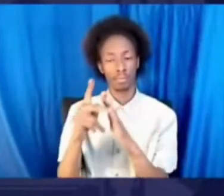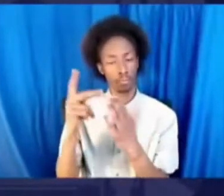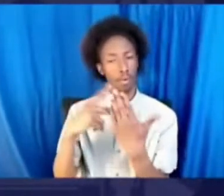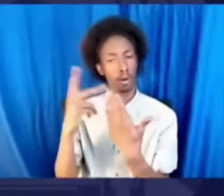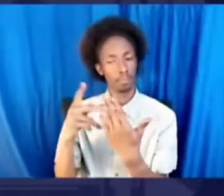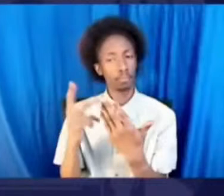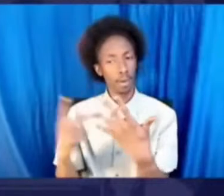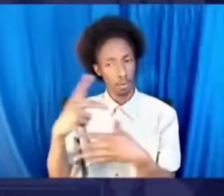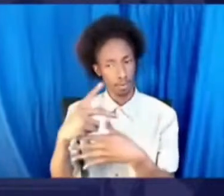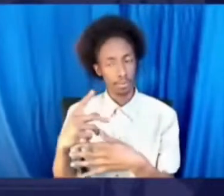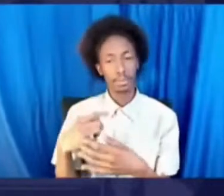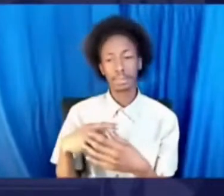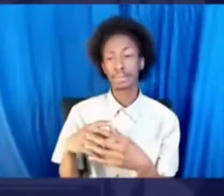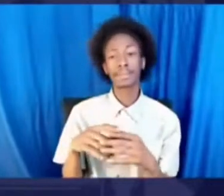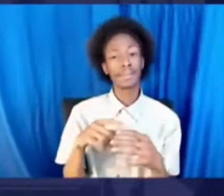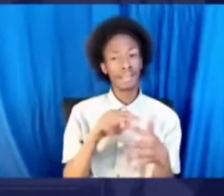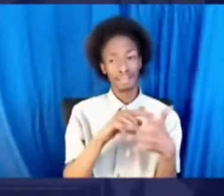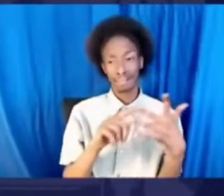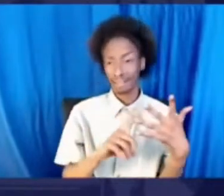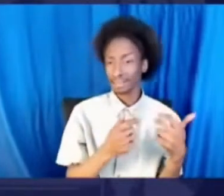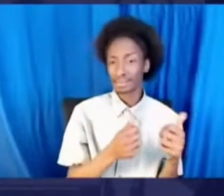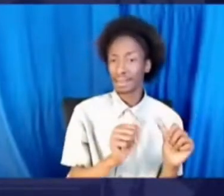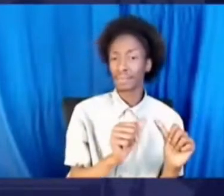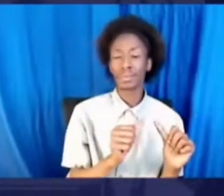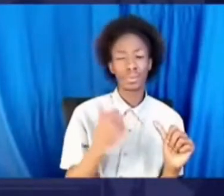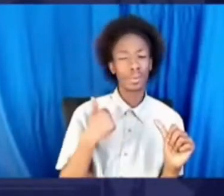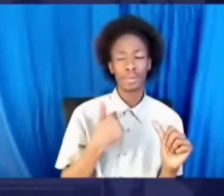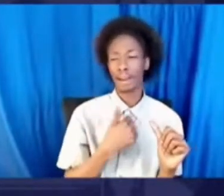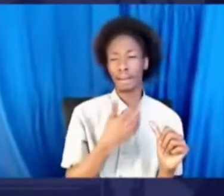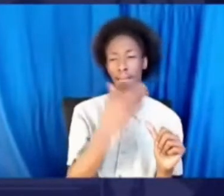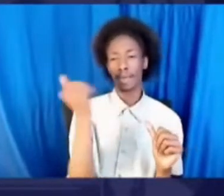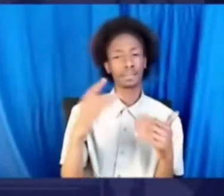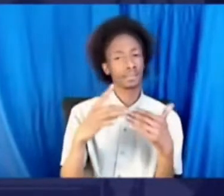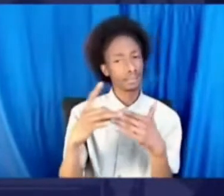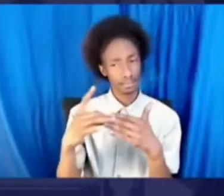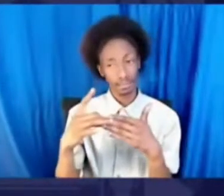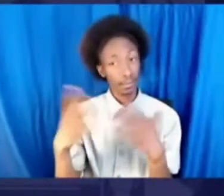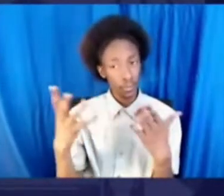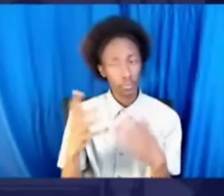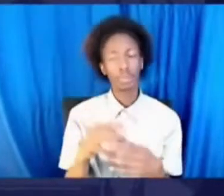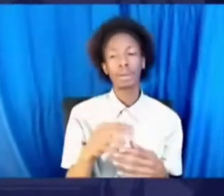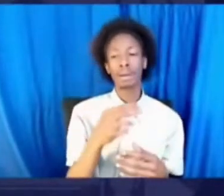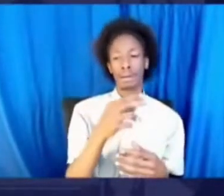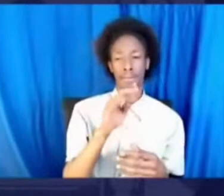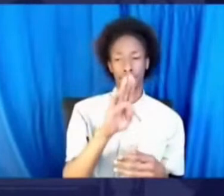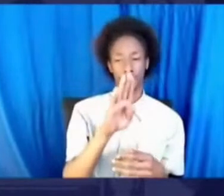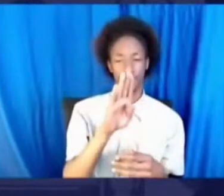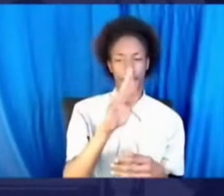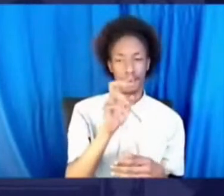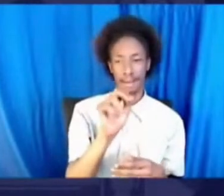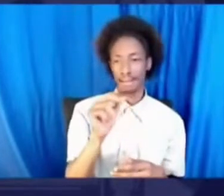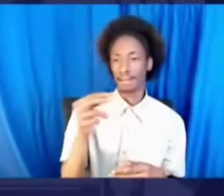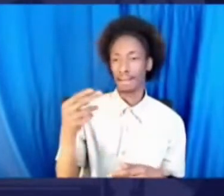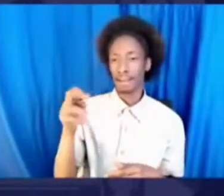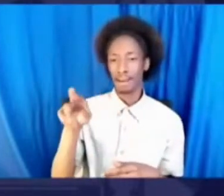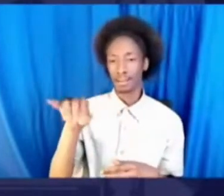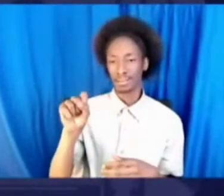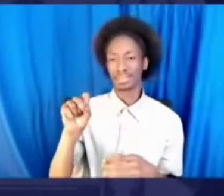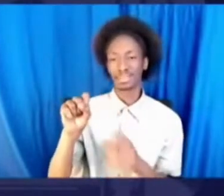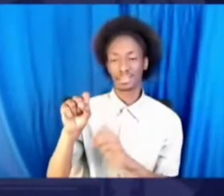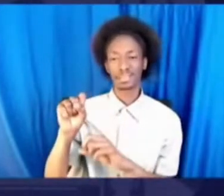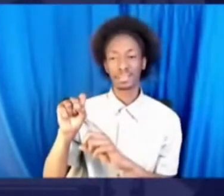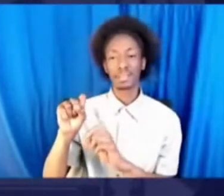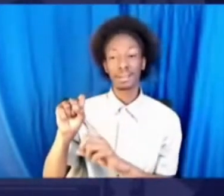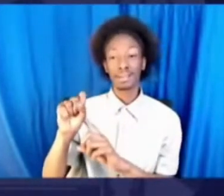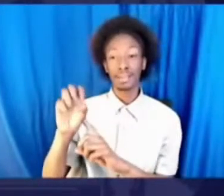had no greater champion than Vice President Kamala Harris. While she was in the Senate, she helped